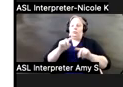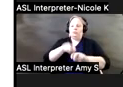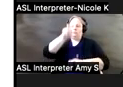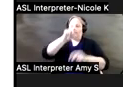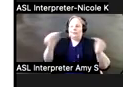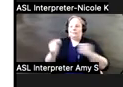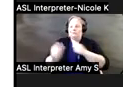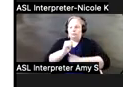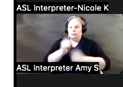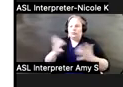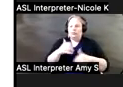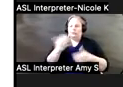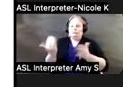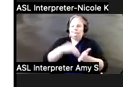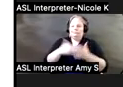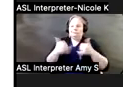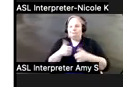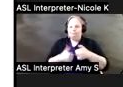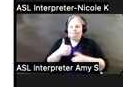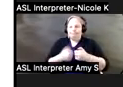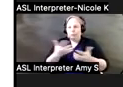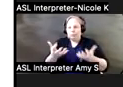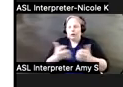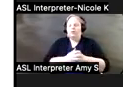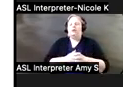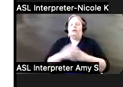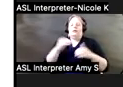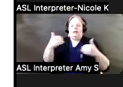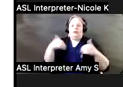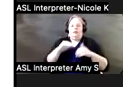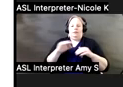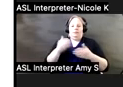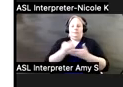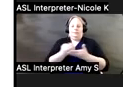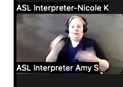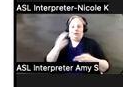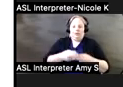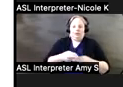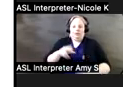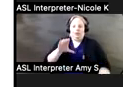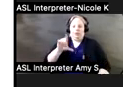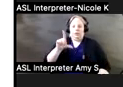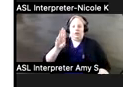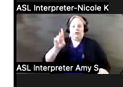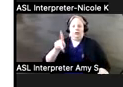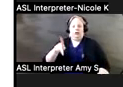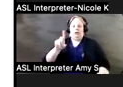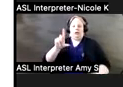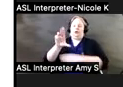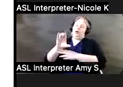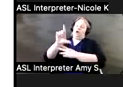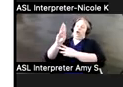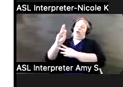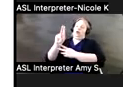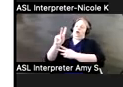again. I introduced him to a device called the quad stick, which is a device we'll talk about later in this presentation. And it allowed him